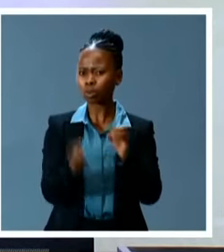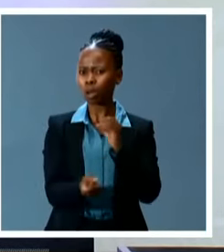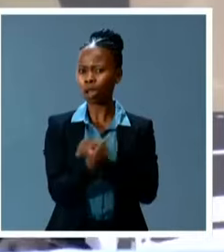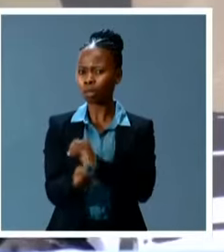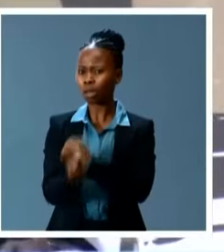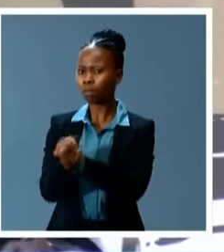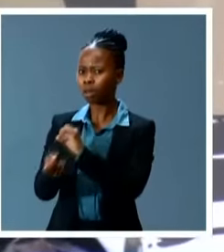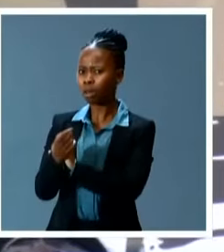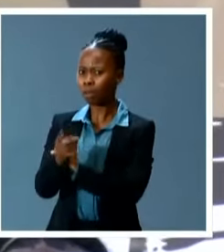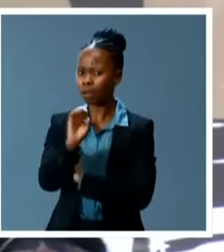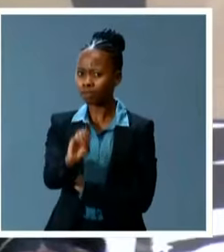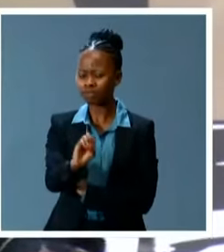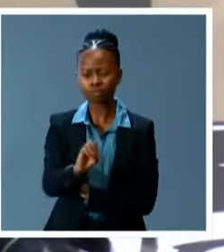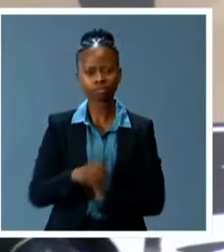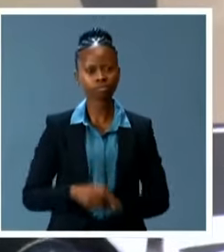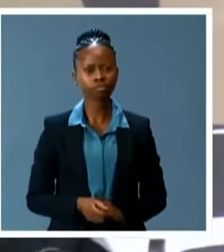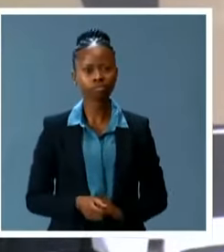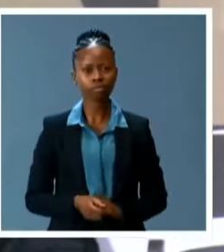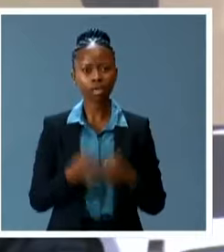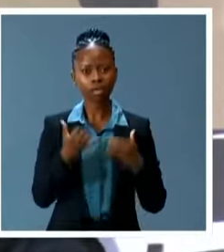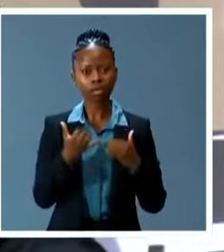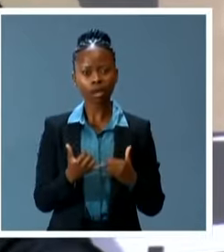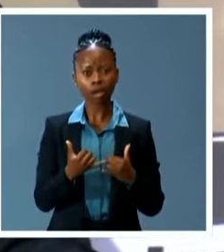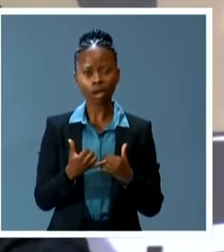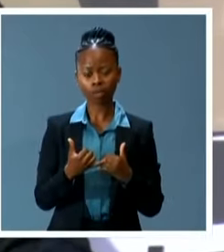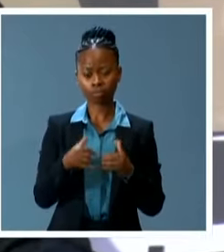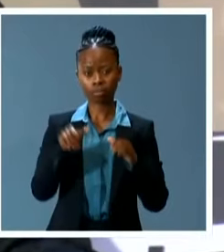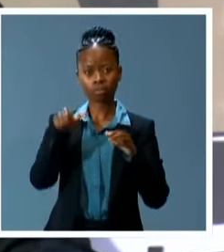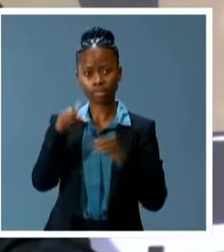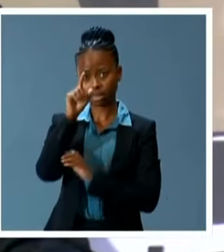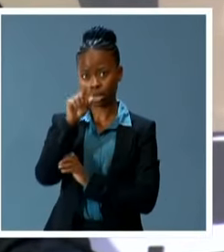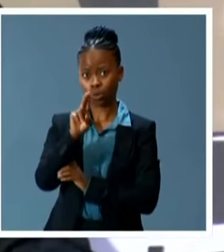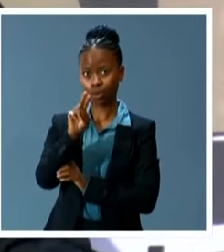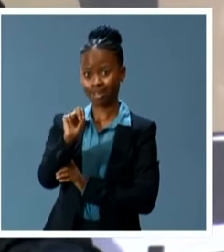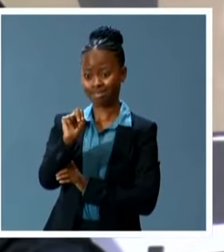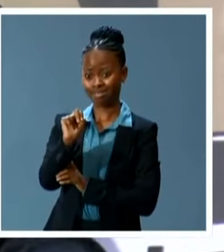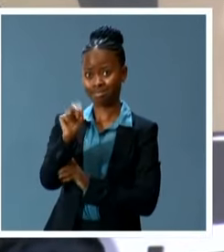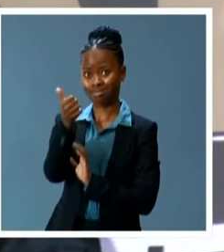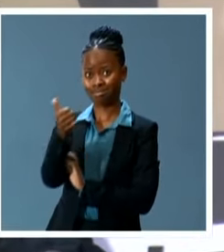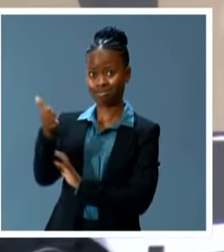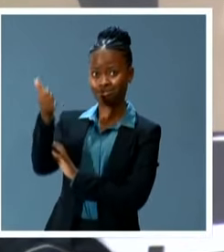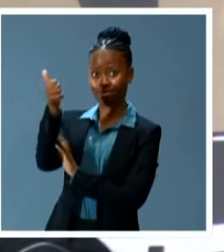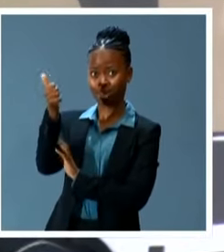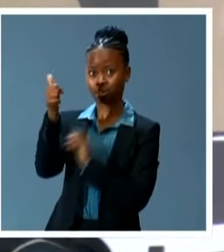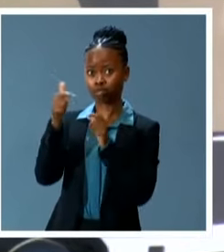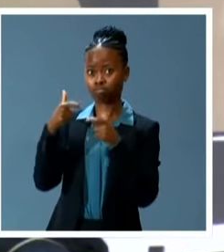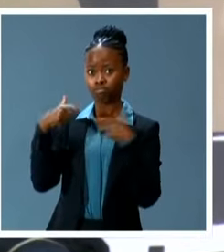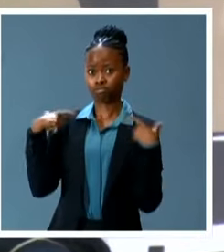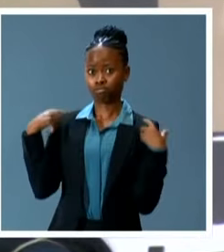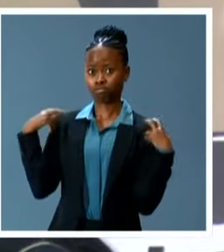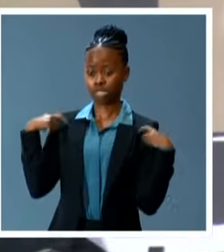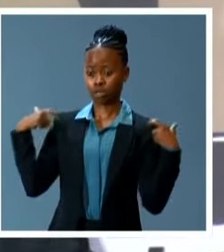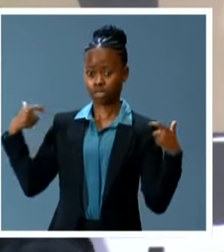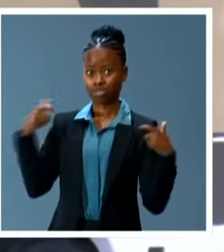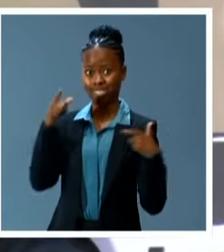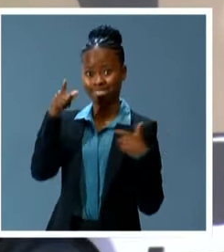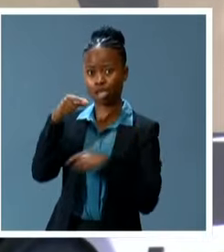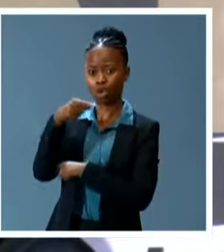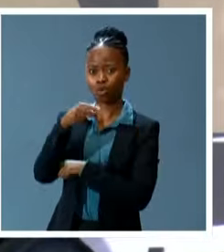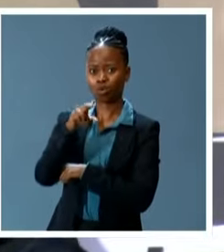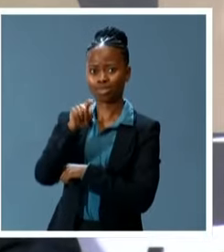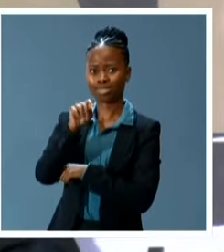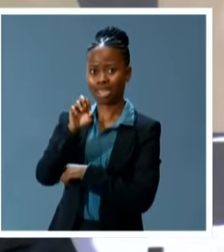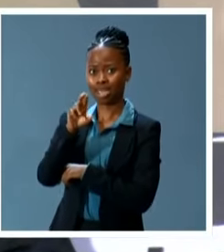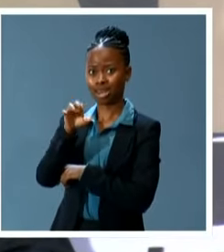I'm confident that the Secretary General Guterres will have much more to say about the importance